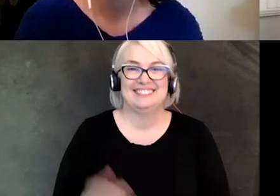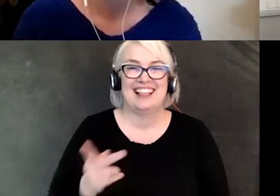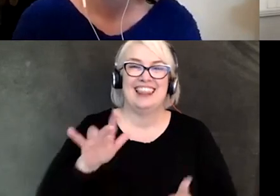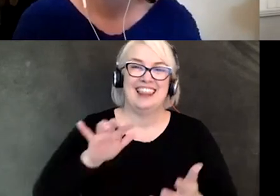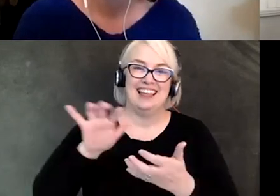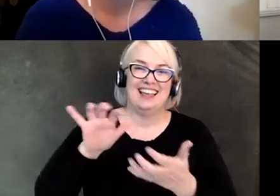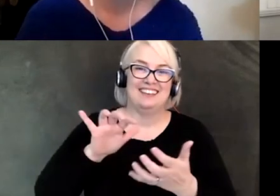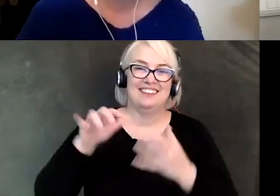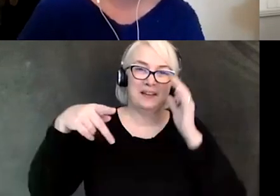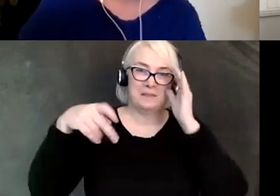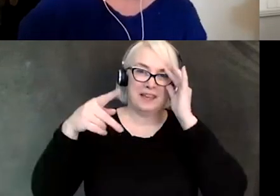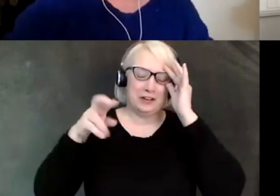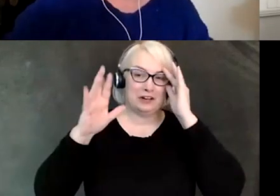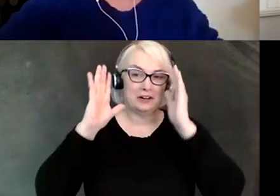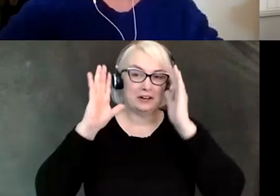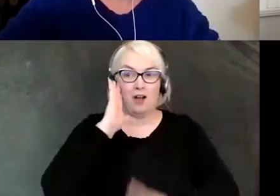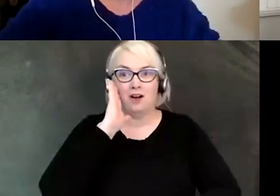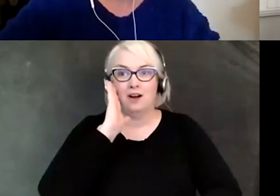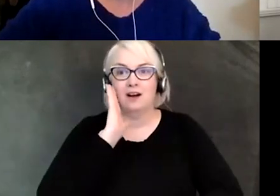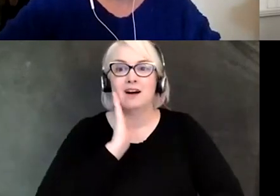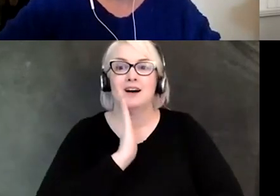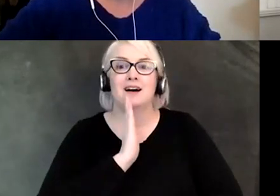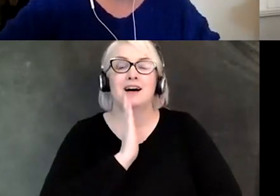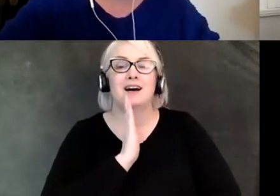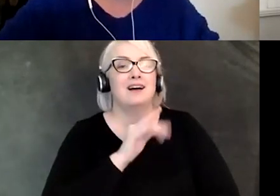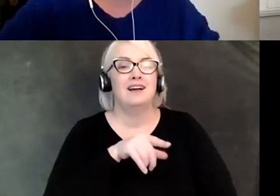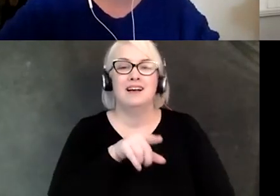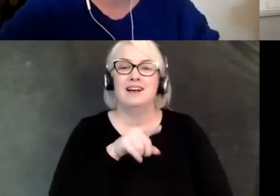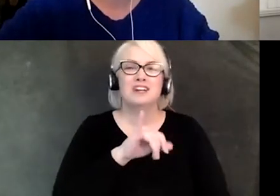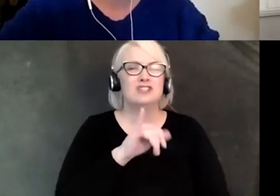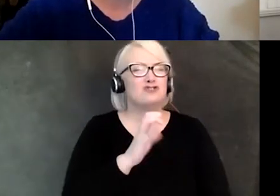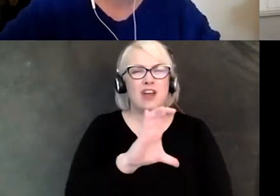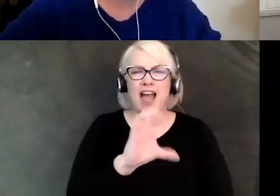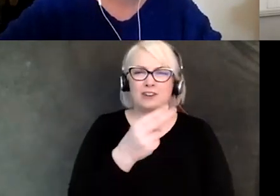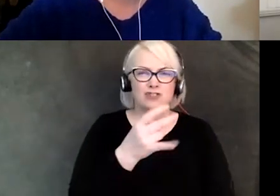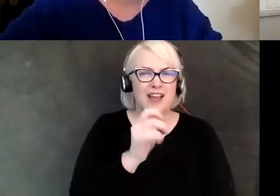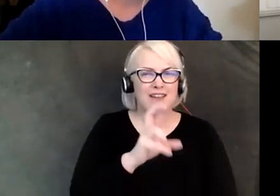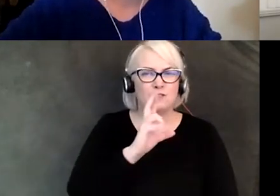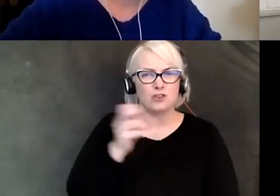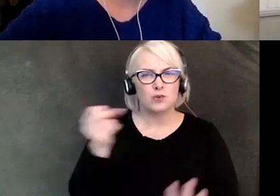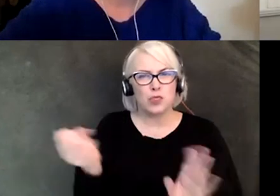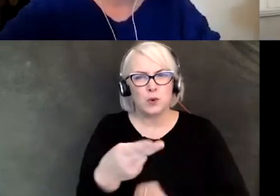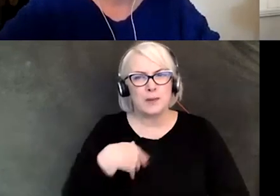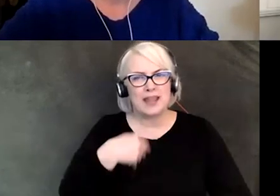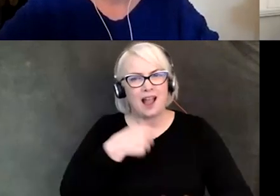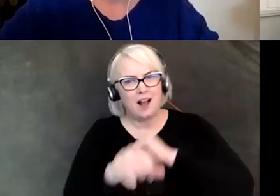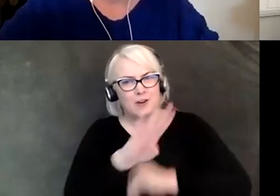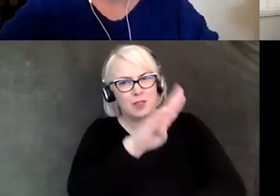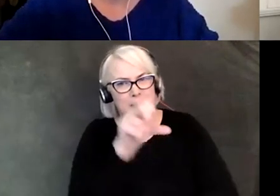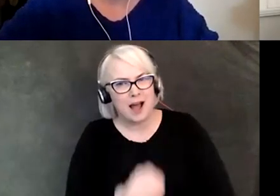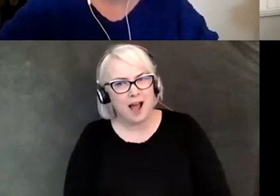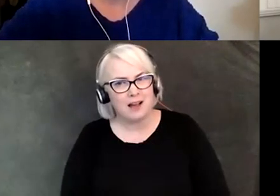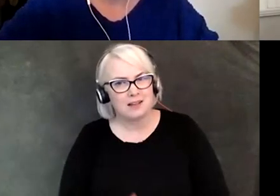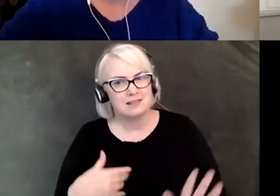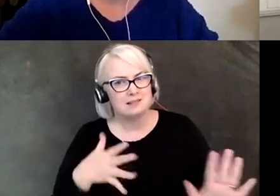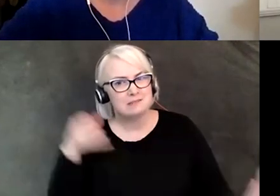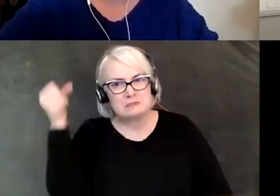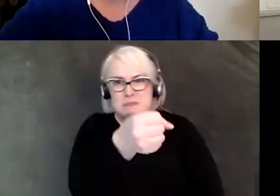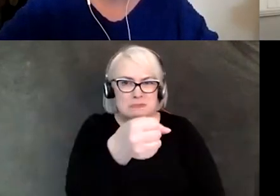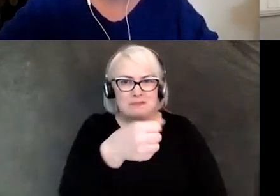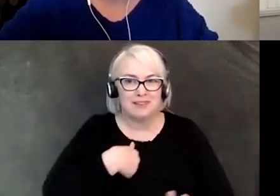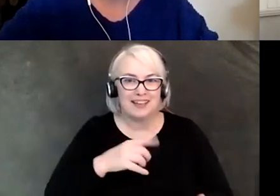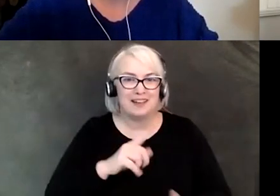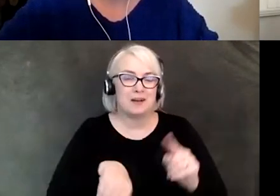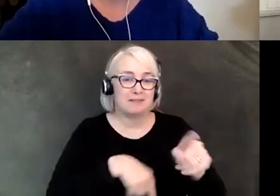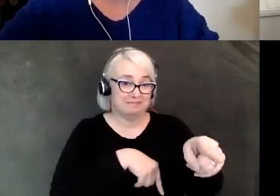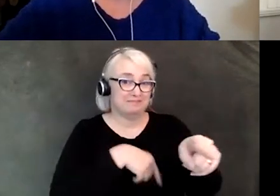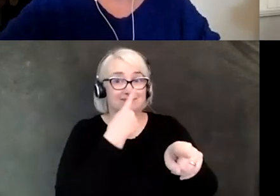We talked to, ah, right under the bus, Jack Schaefer, but, but dead on, but appropriate. Absolutely.